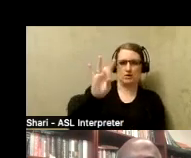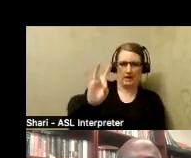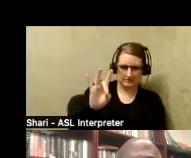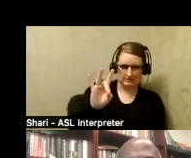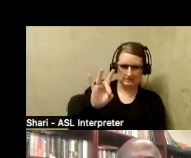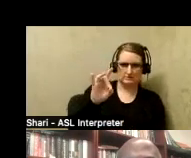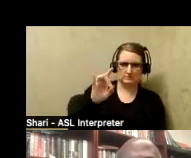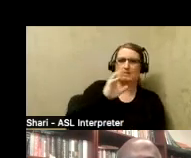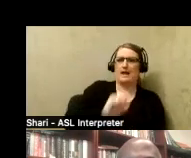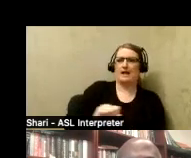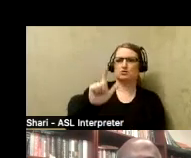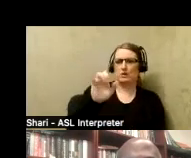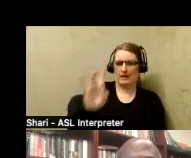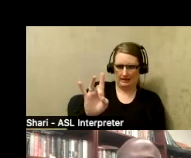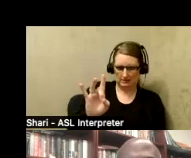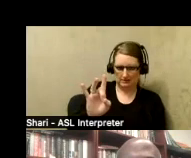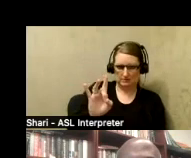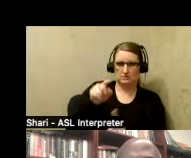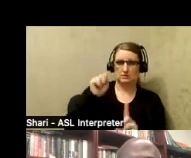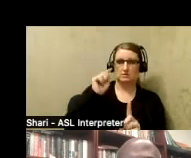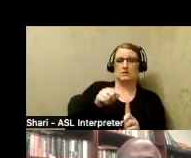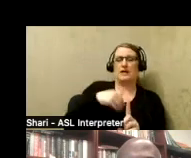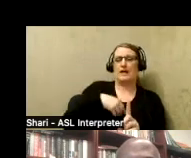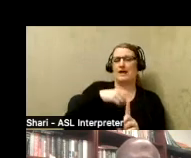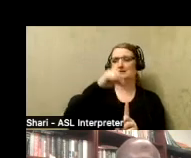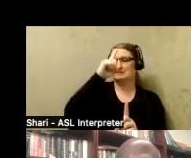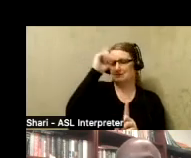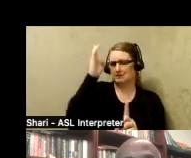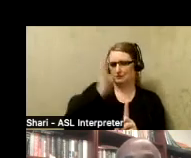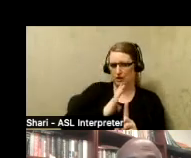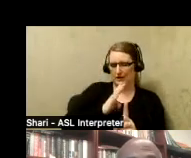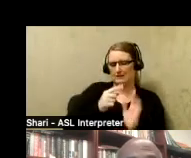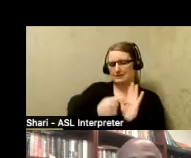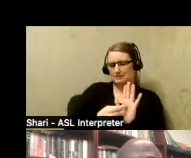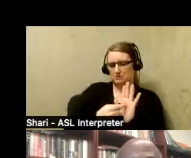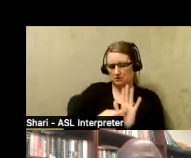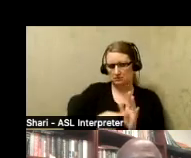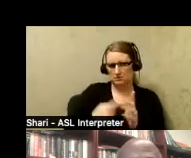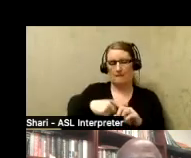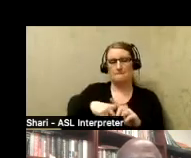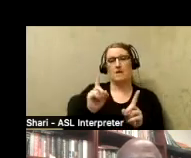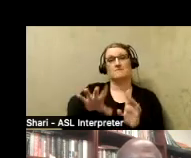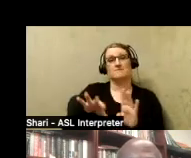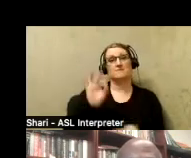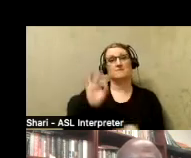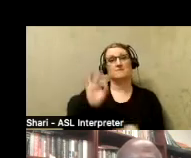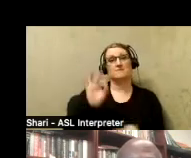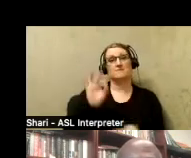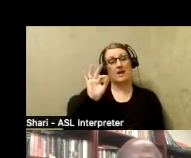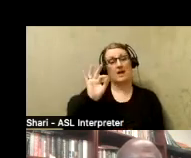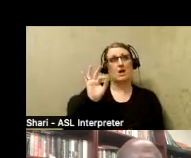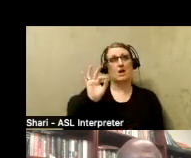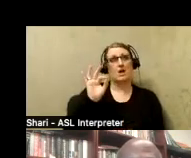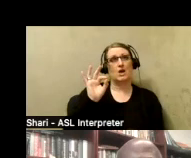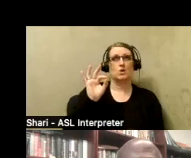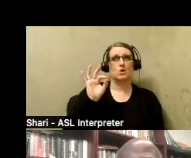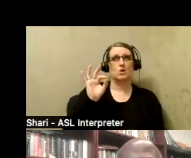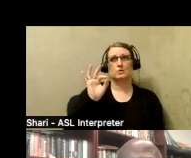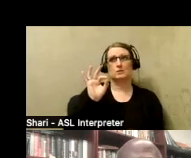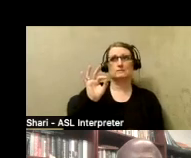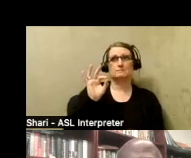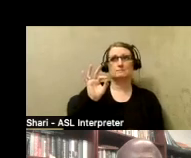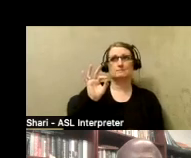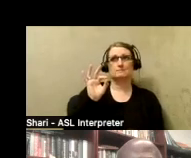of 28, she apparently had schizophrenic symptoms, but found a sort of respite from